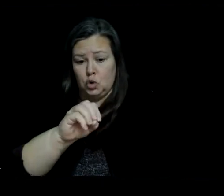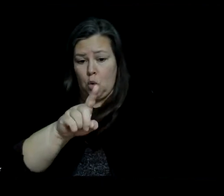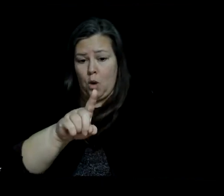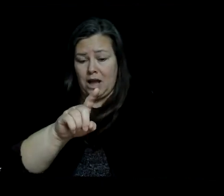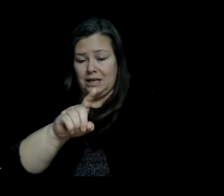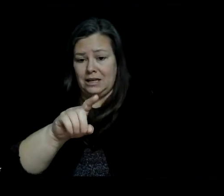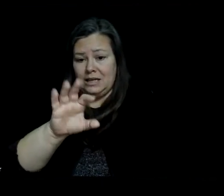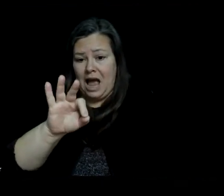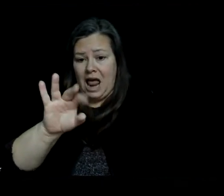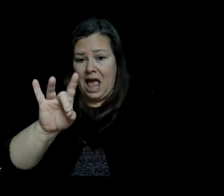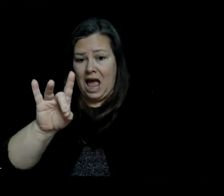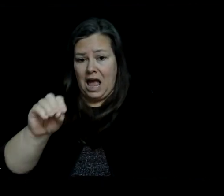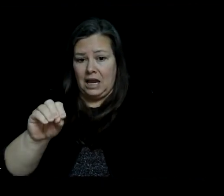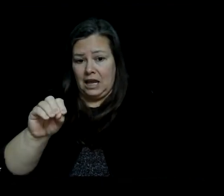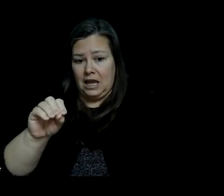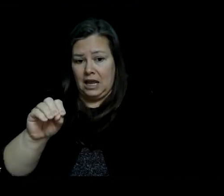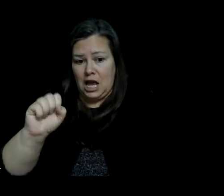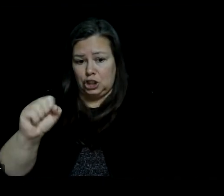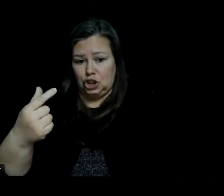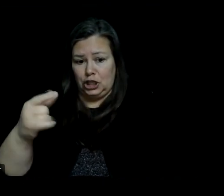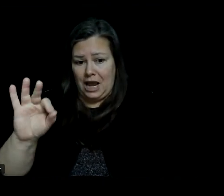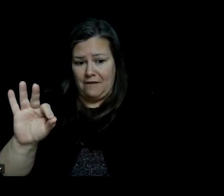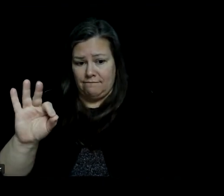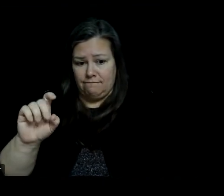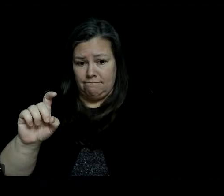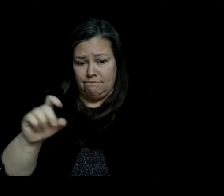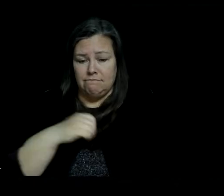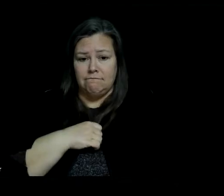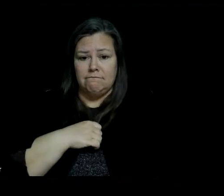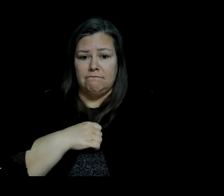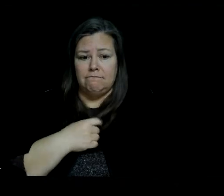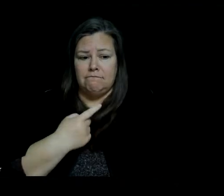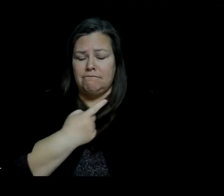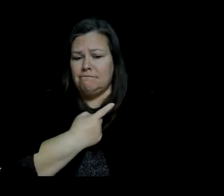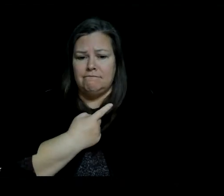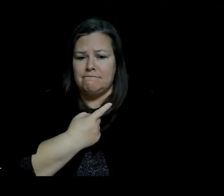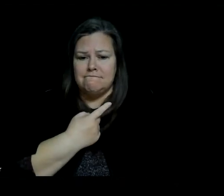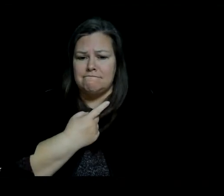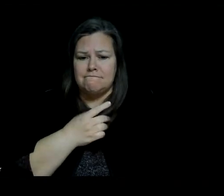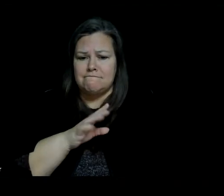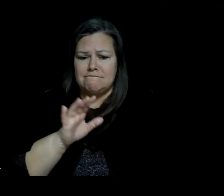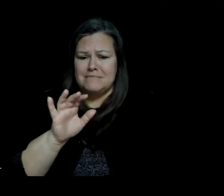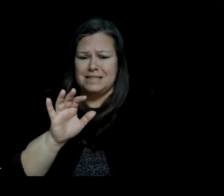201,980 SGF or? Mr. Chairman, the